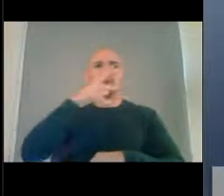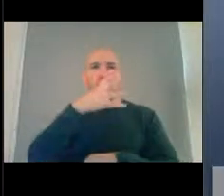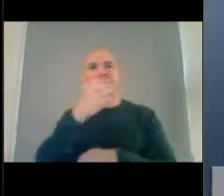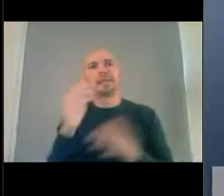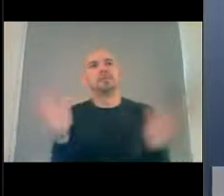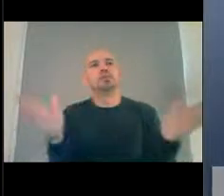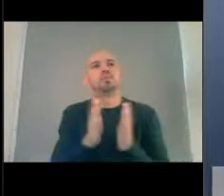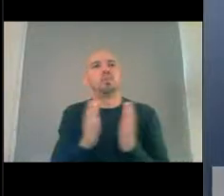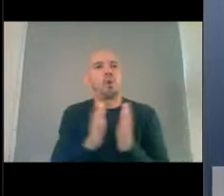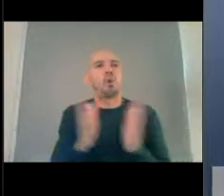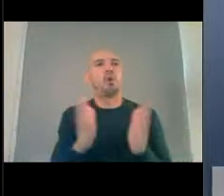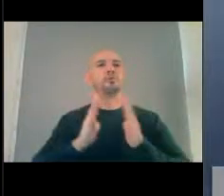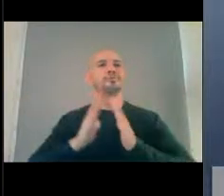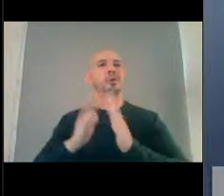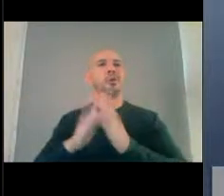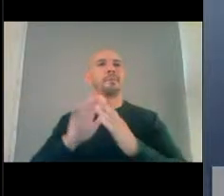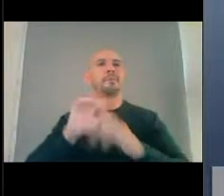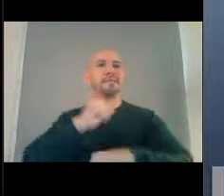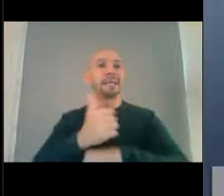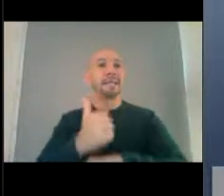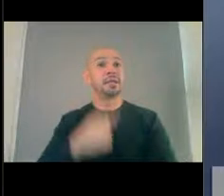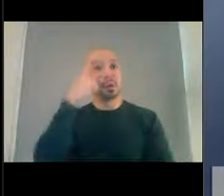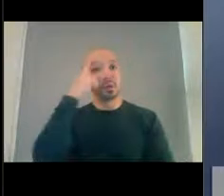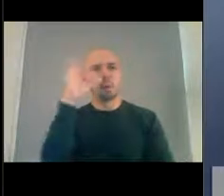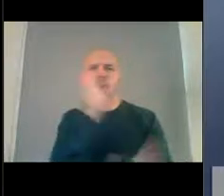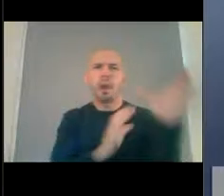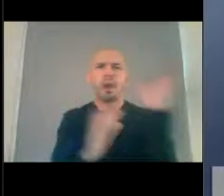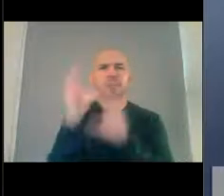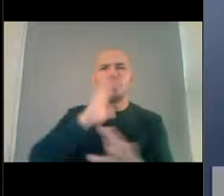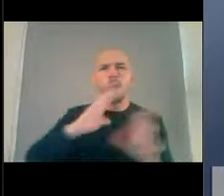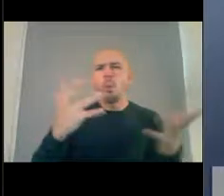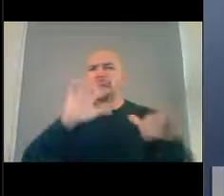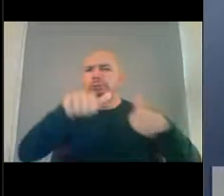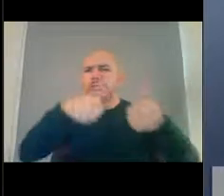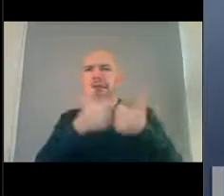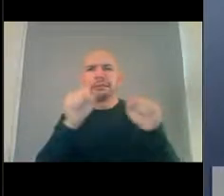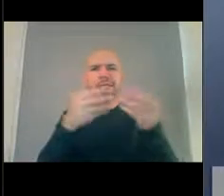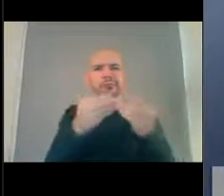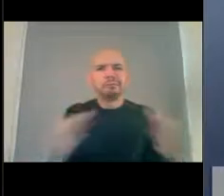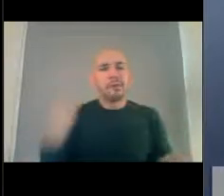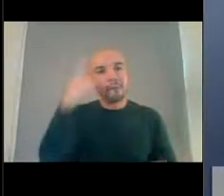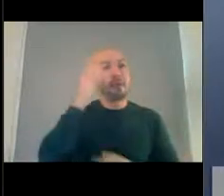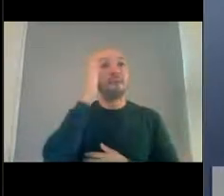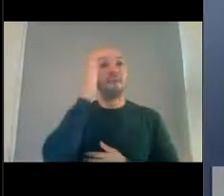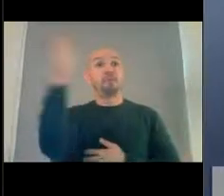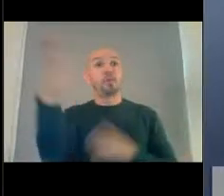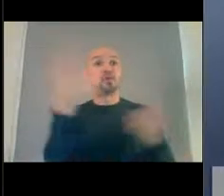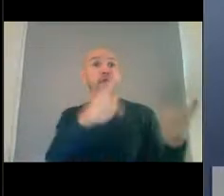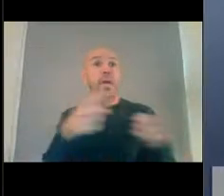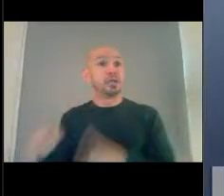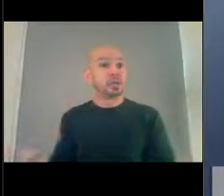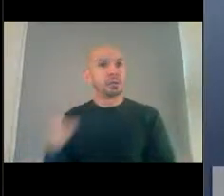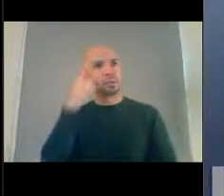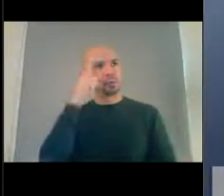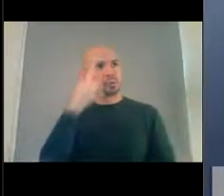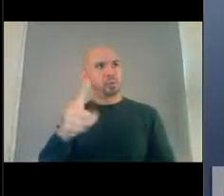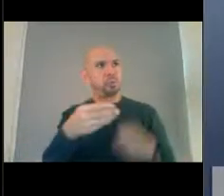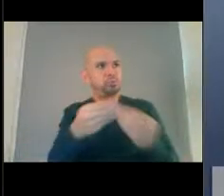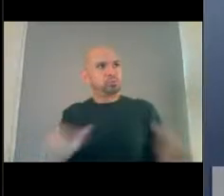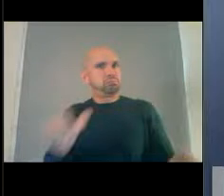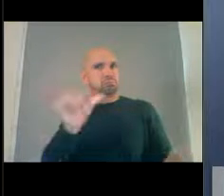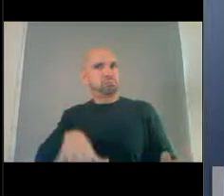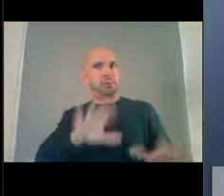discussion-based breakout sessions to explore challenges to implementation and future actions to address these challenges thank you